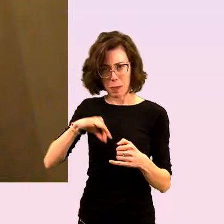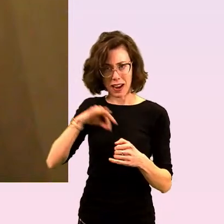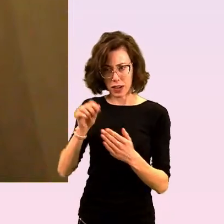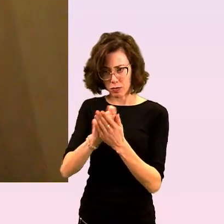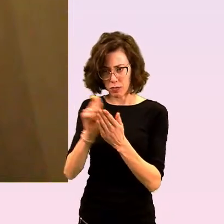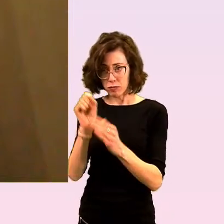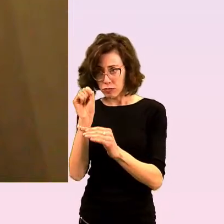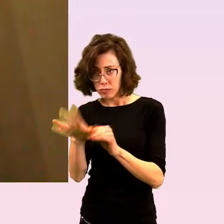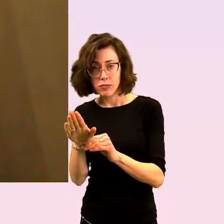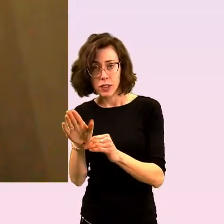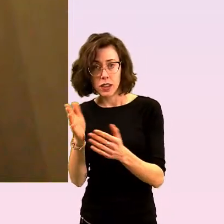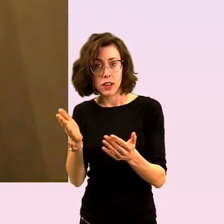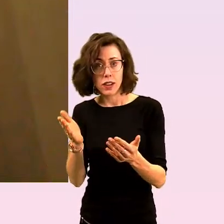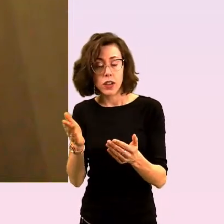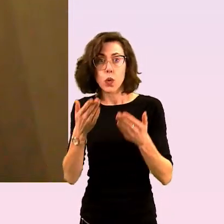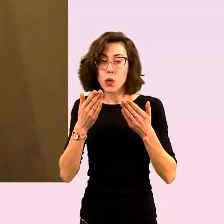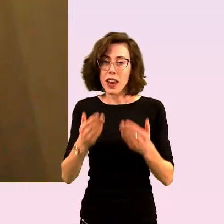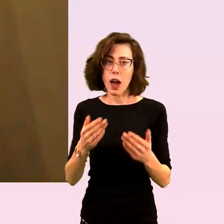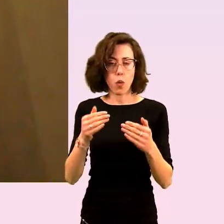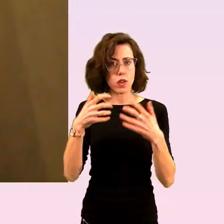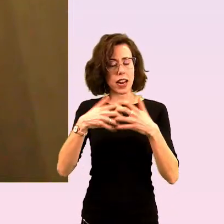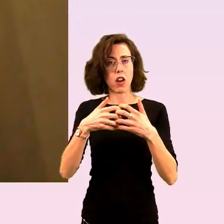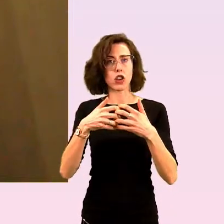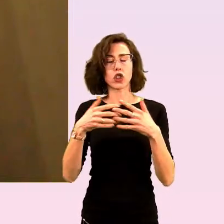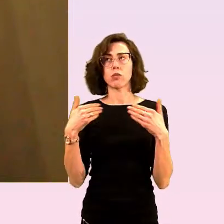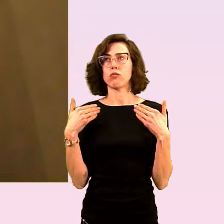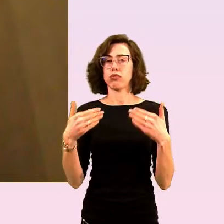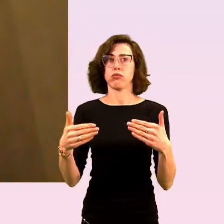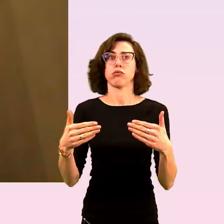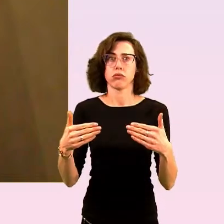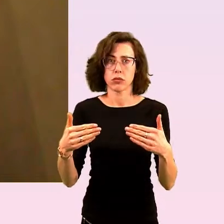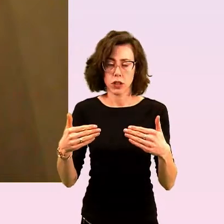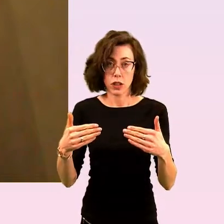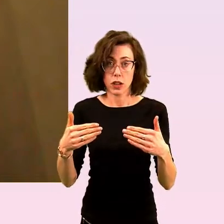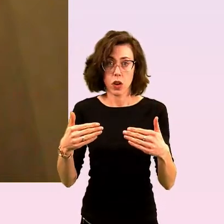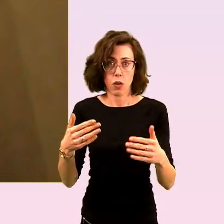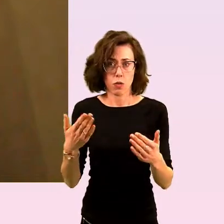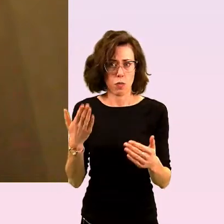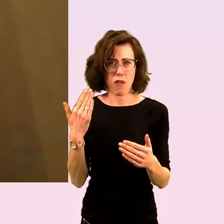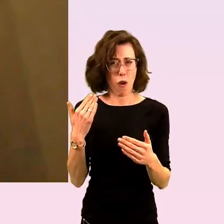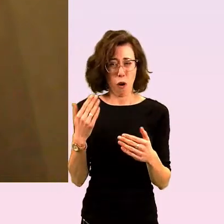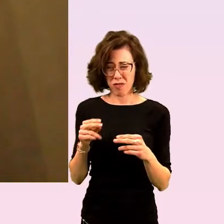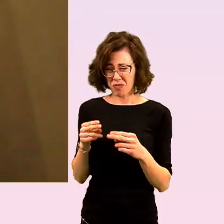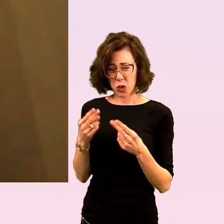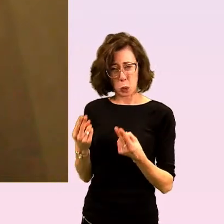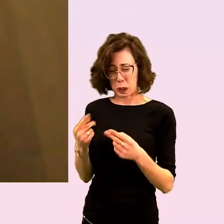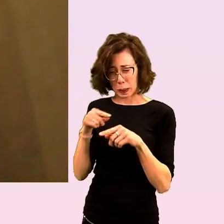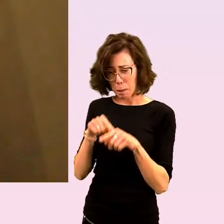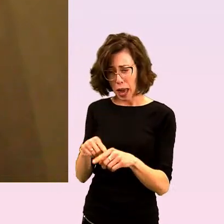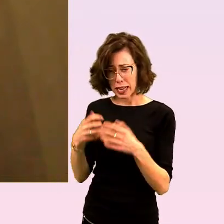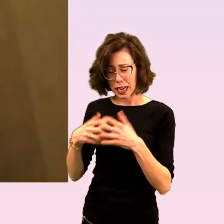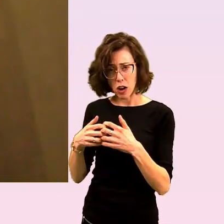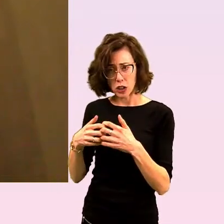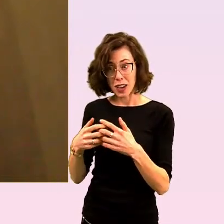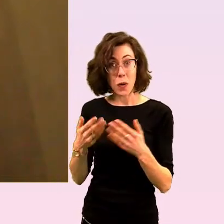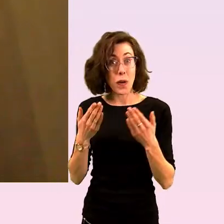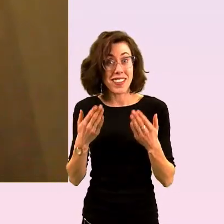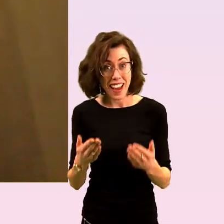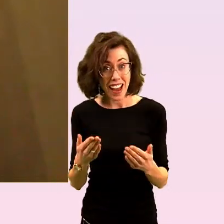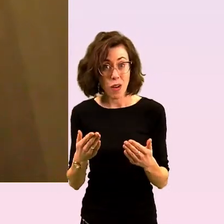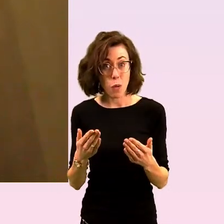ahead with technology the way we didn't need to before, and we've become very au fait